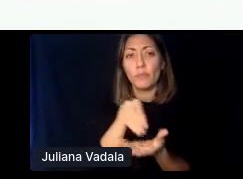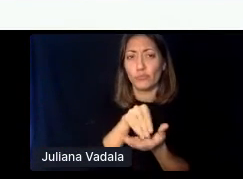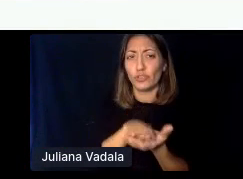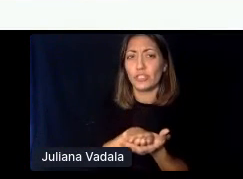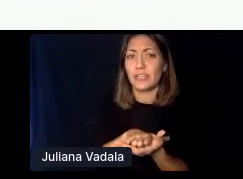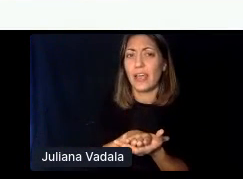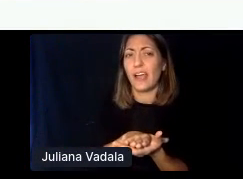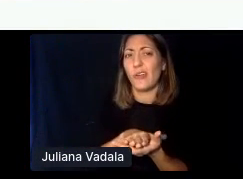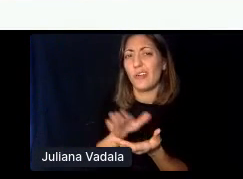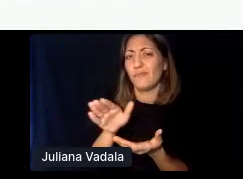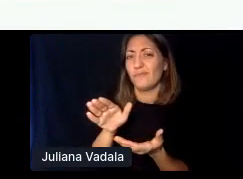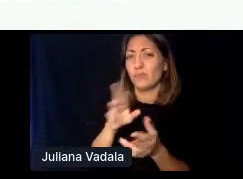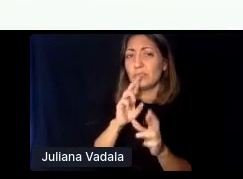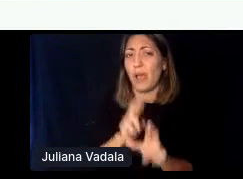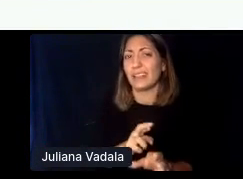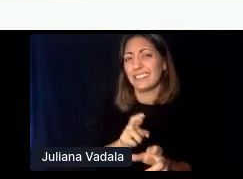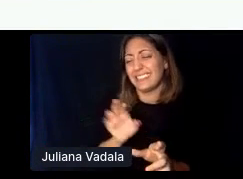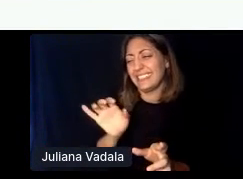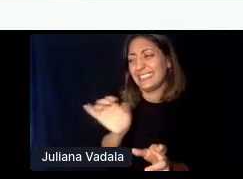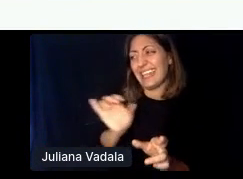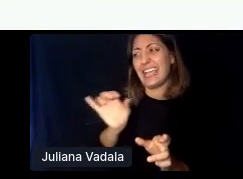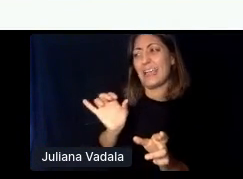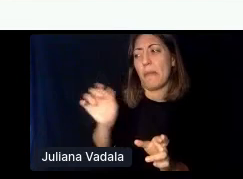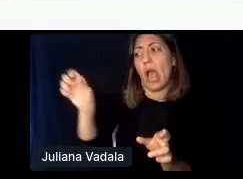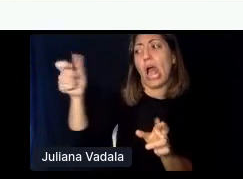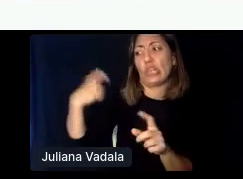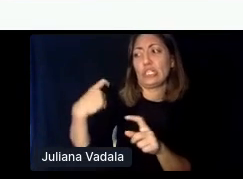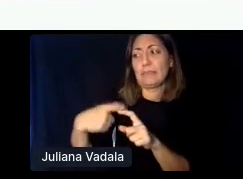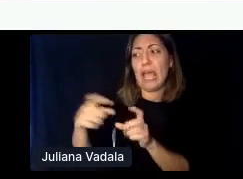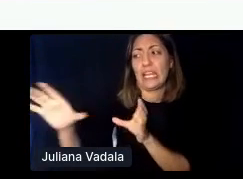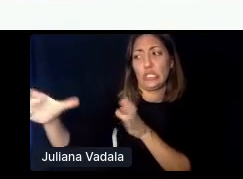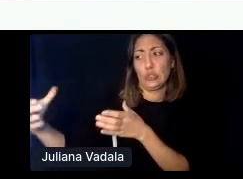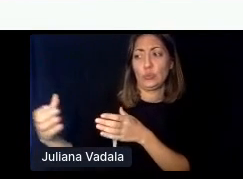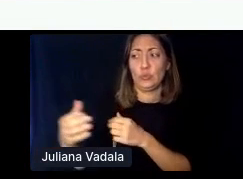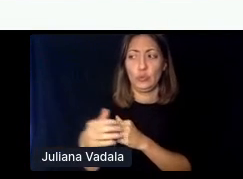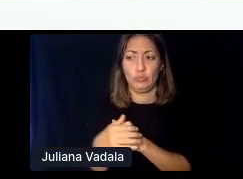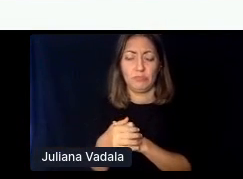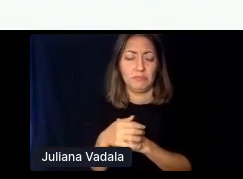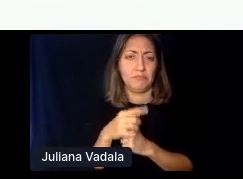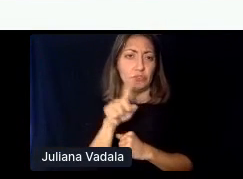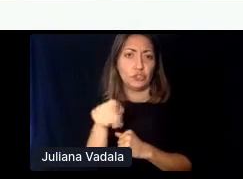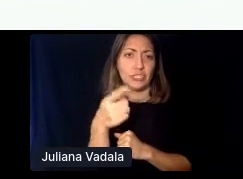evening with similar assumed Latinx backgrounds.